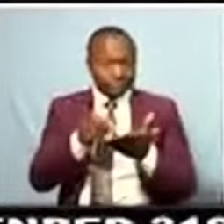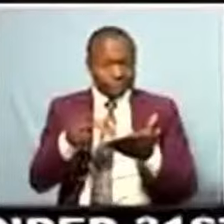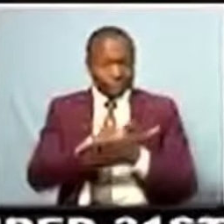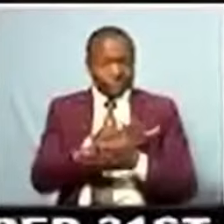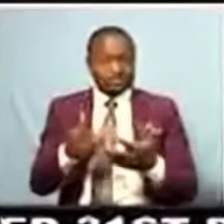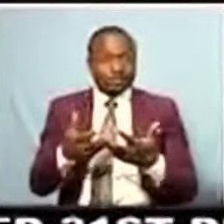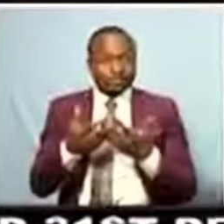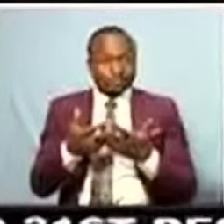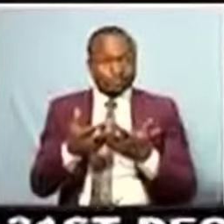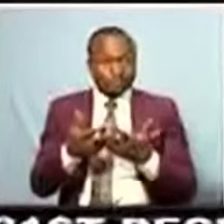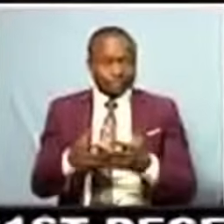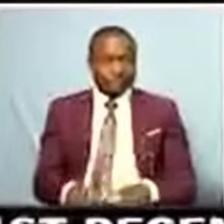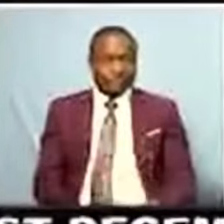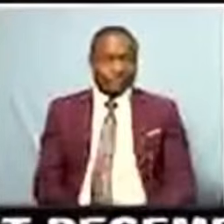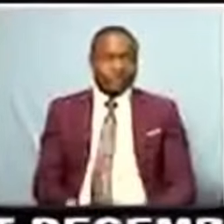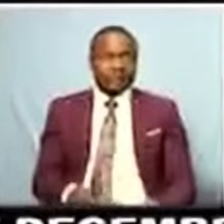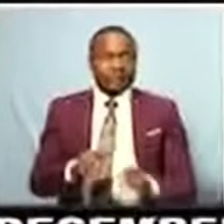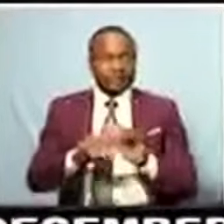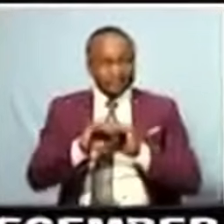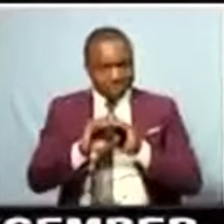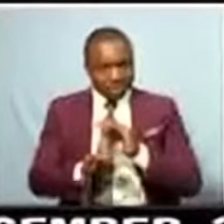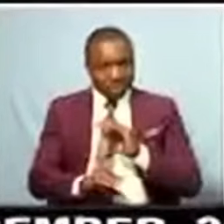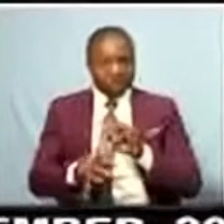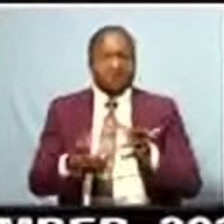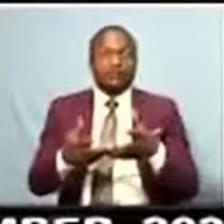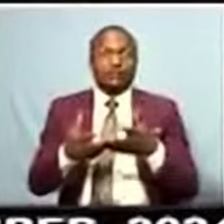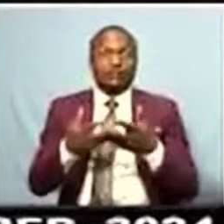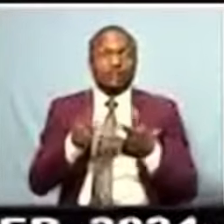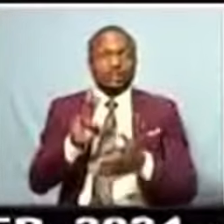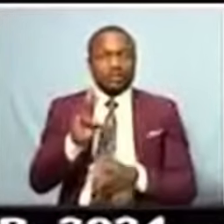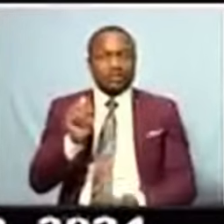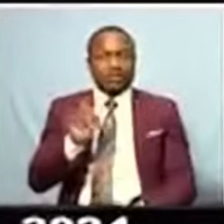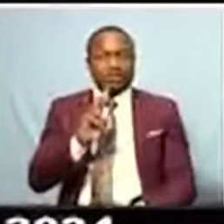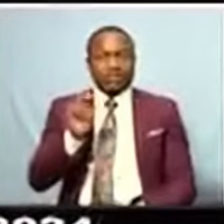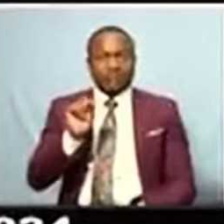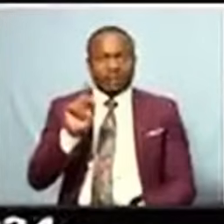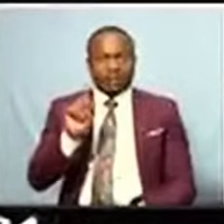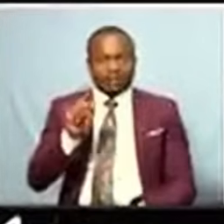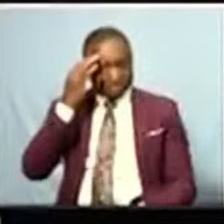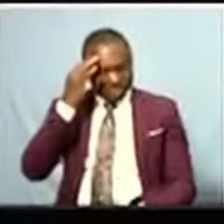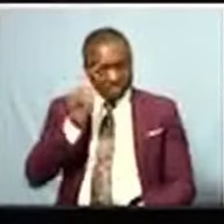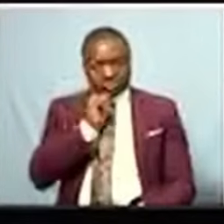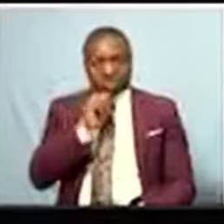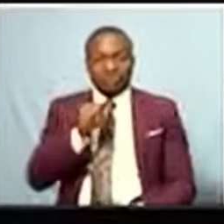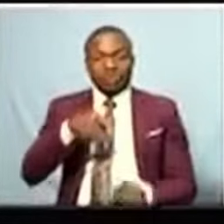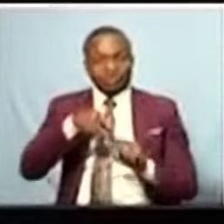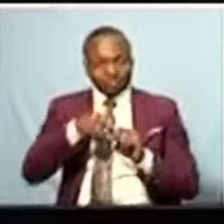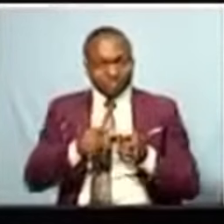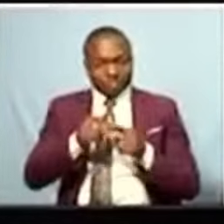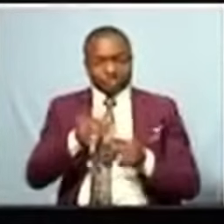machine, and it was still under warranty. Why was not serviced by the supplier?